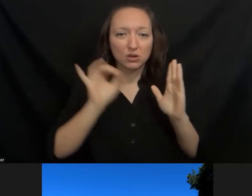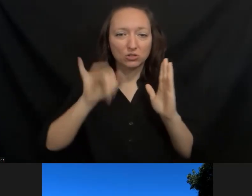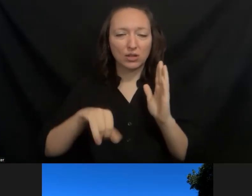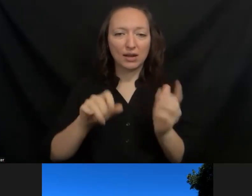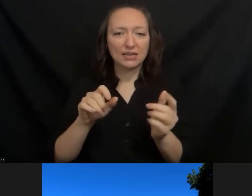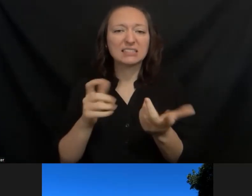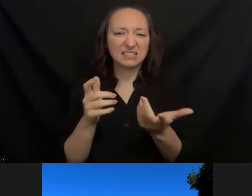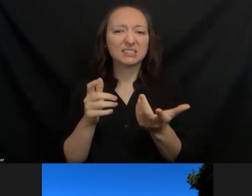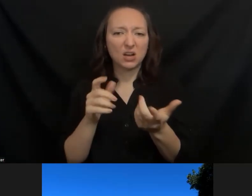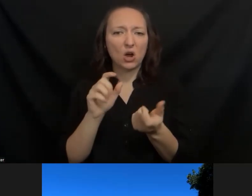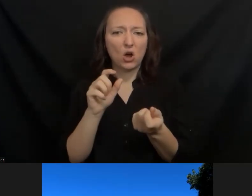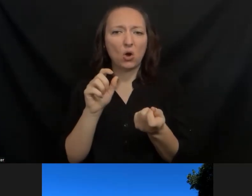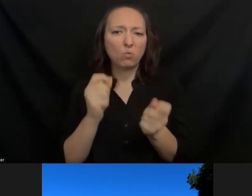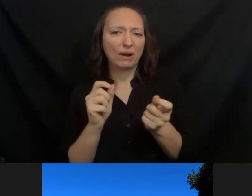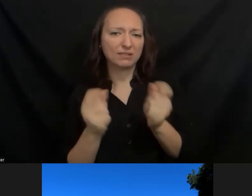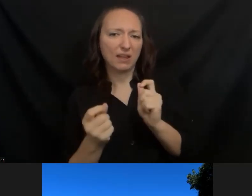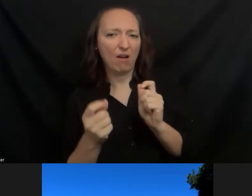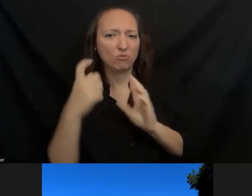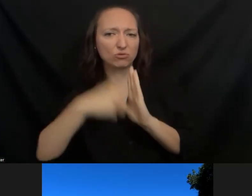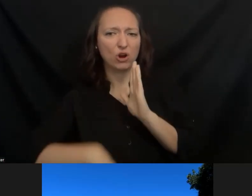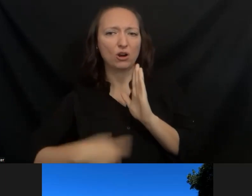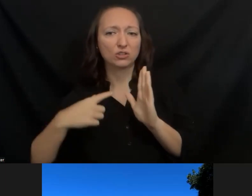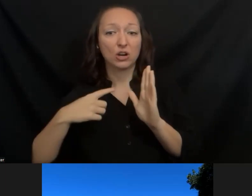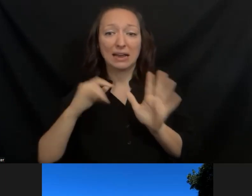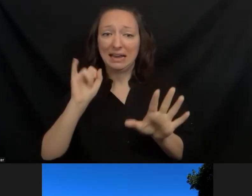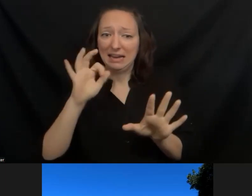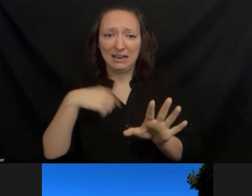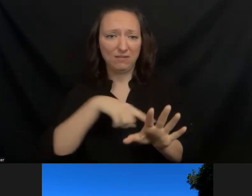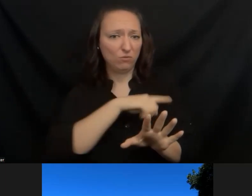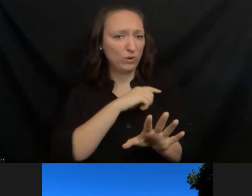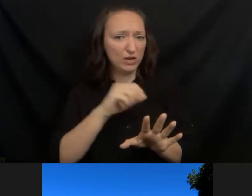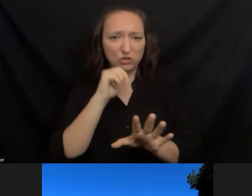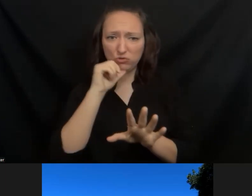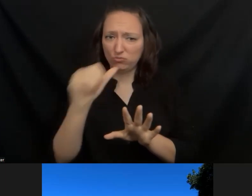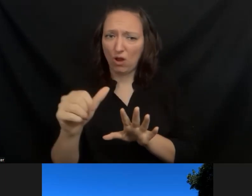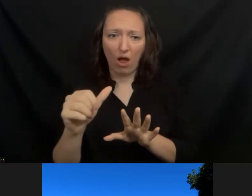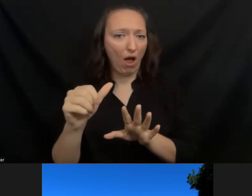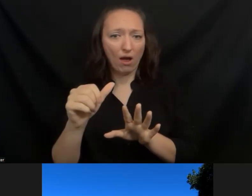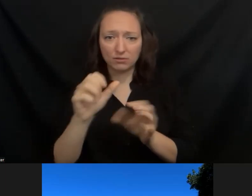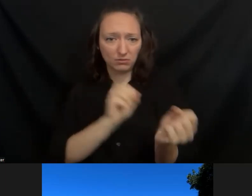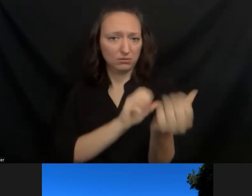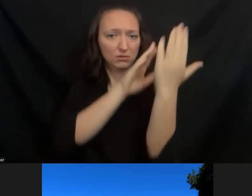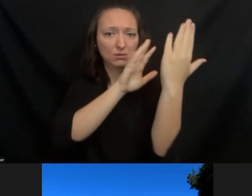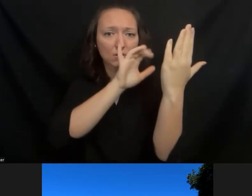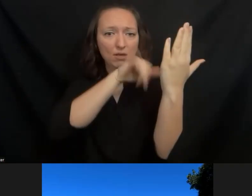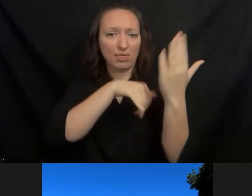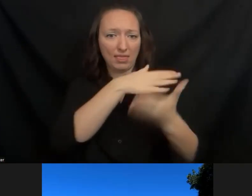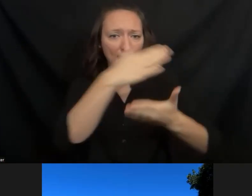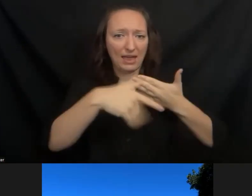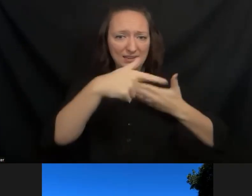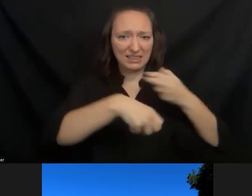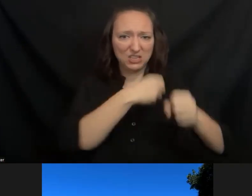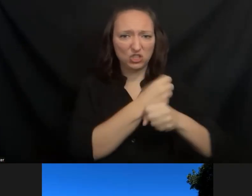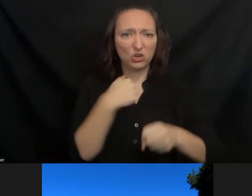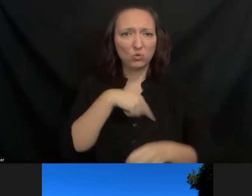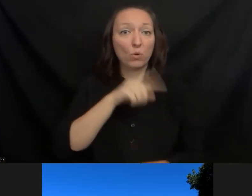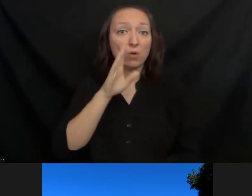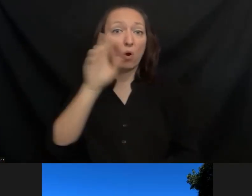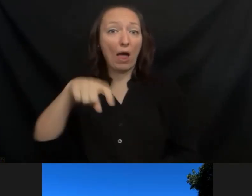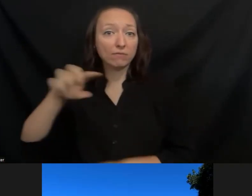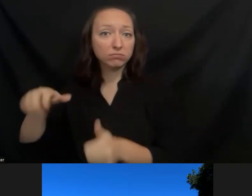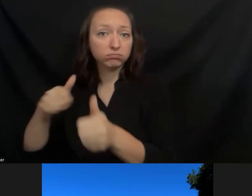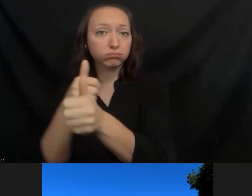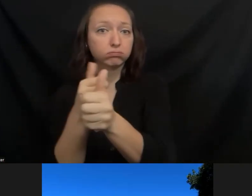if we don't make that delta up by the end of this year, we'll reconcile it up in the beginning of next year to recover those costs. So you can almost think of it as kind of